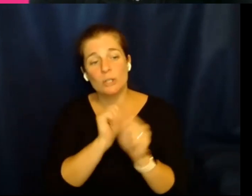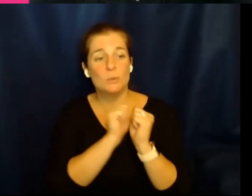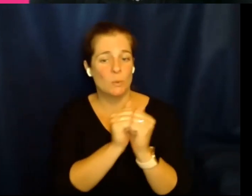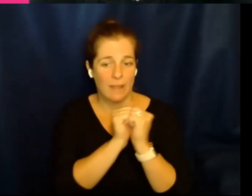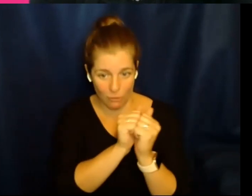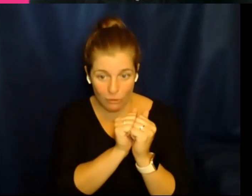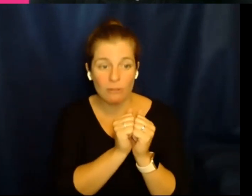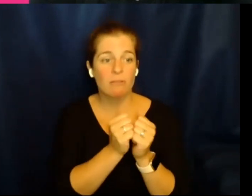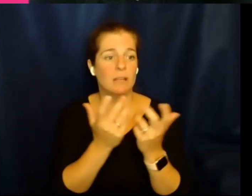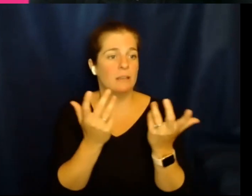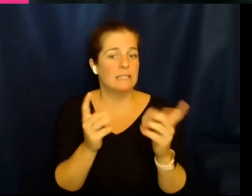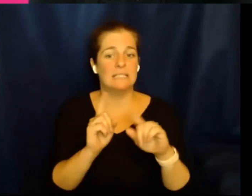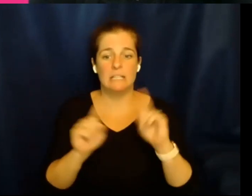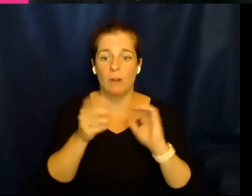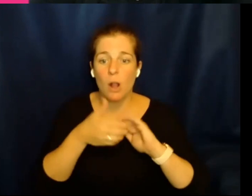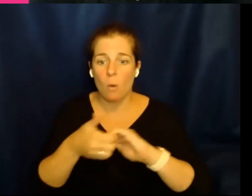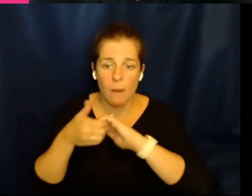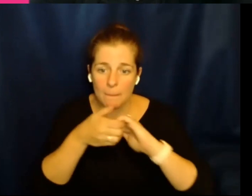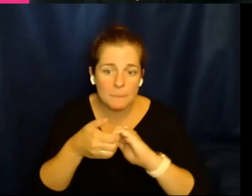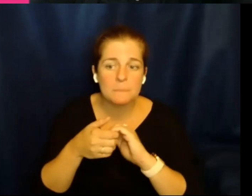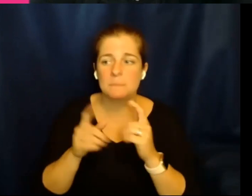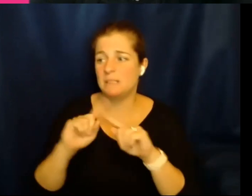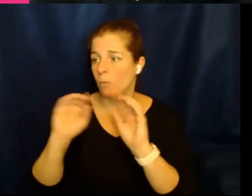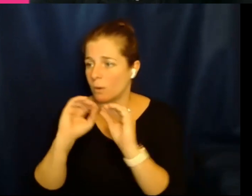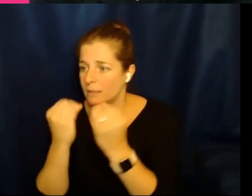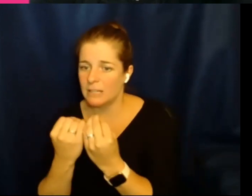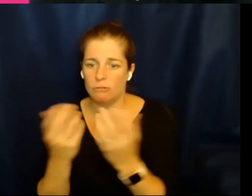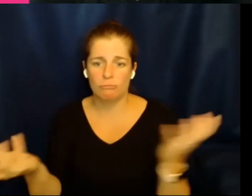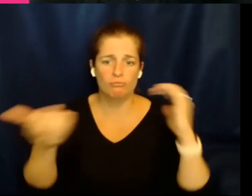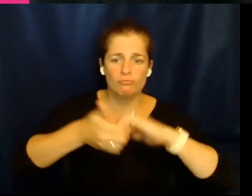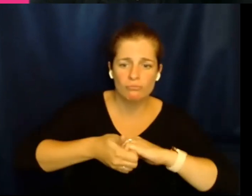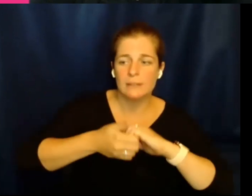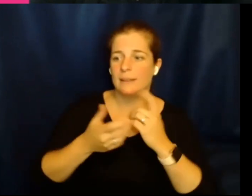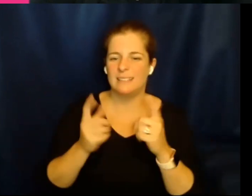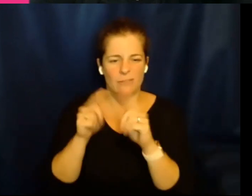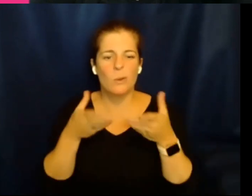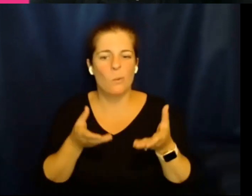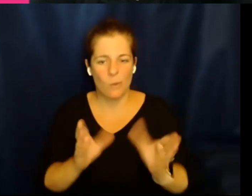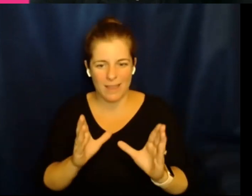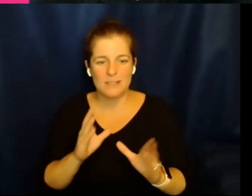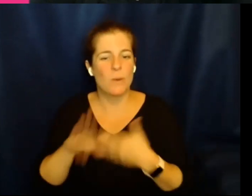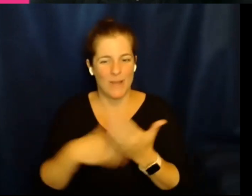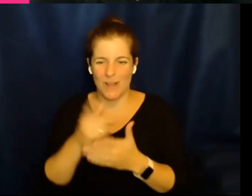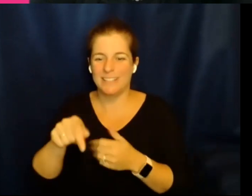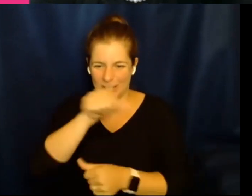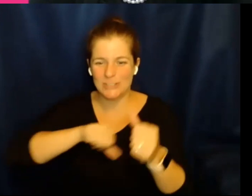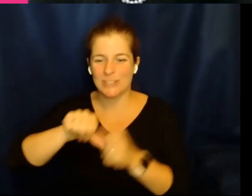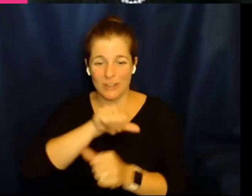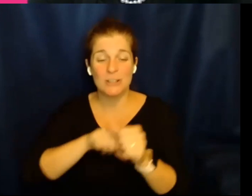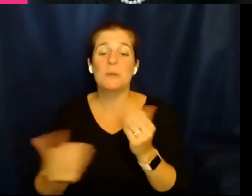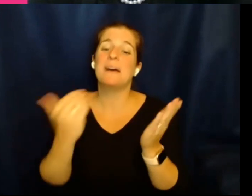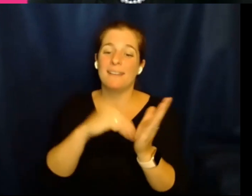cooperation, organizations, and in different capacities. So once again, I would like to thank